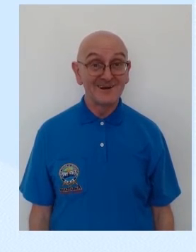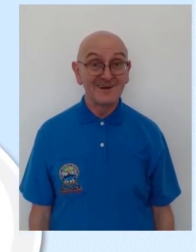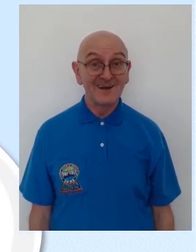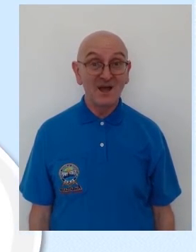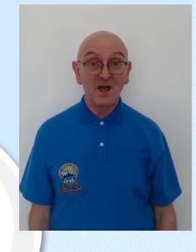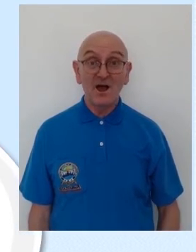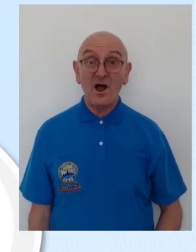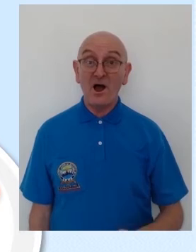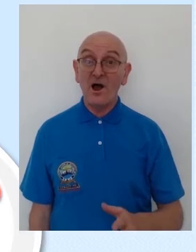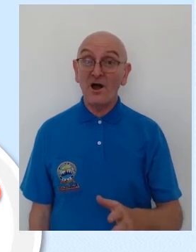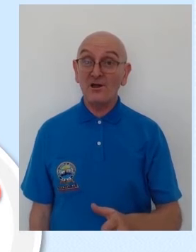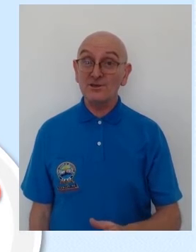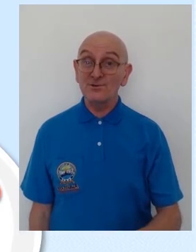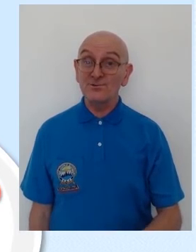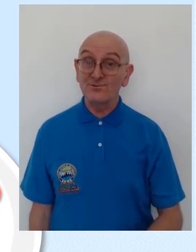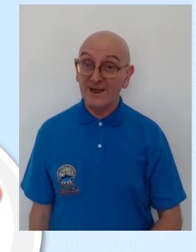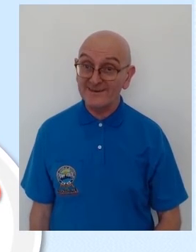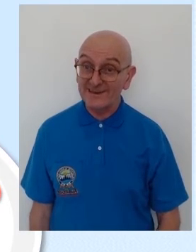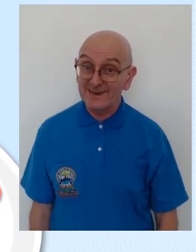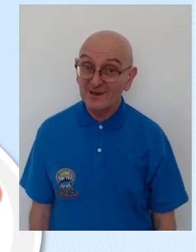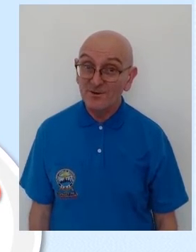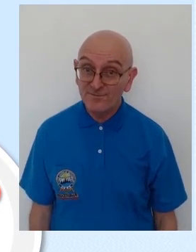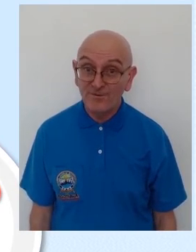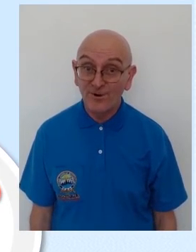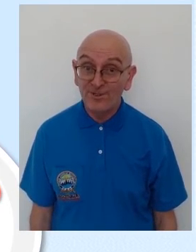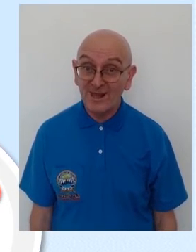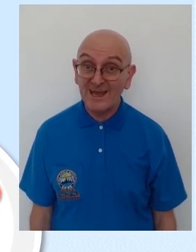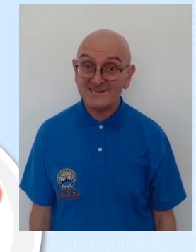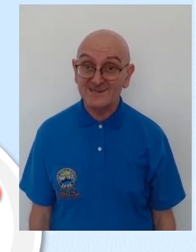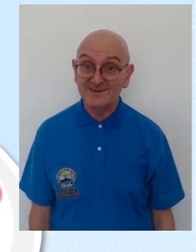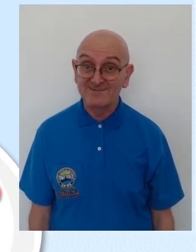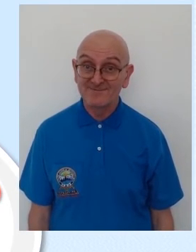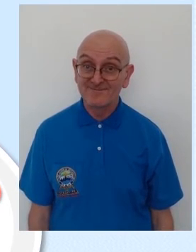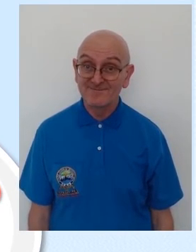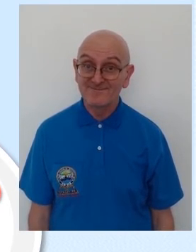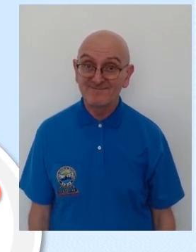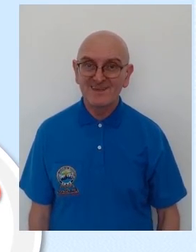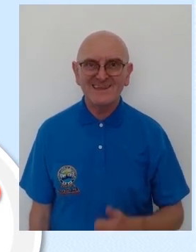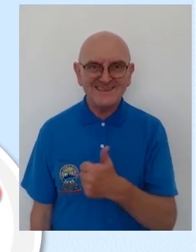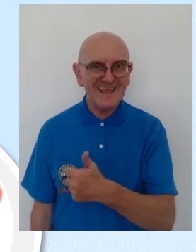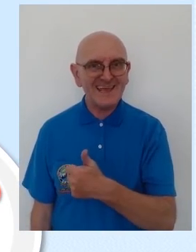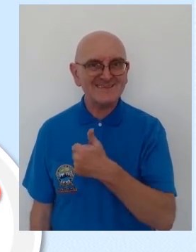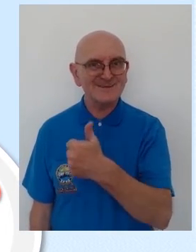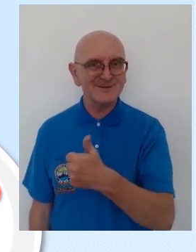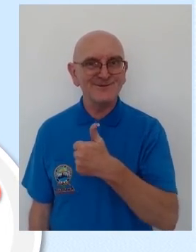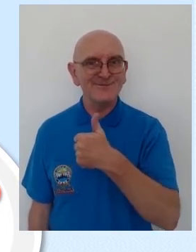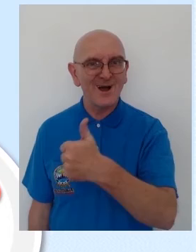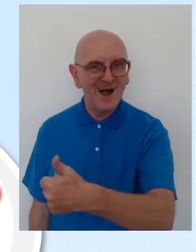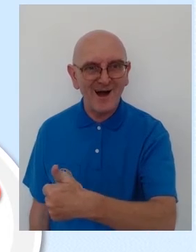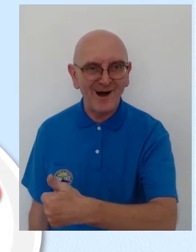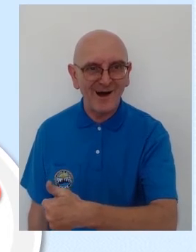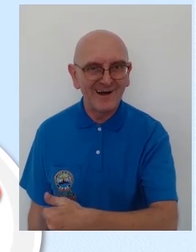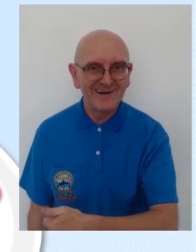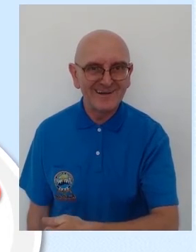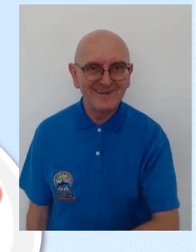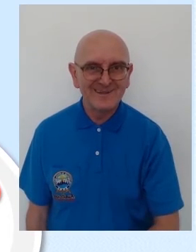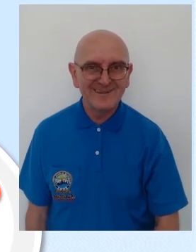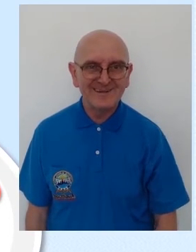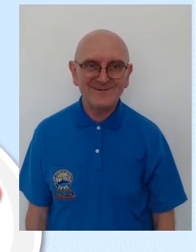Now, are you ready for the lesson? Yes, you